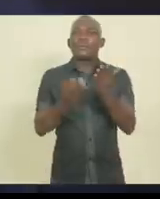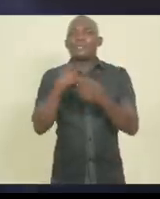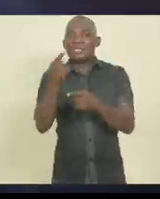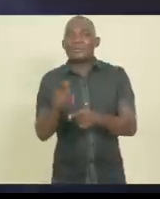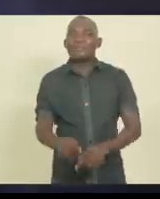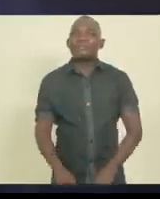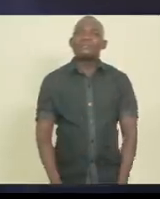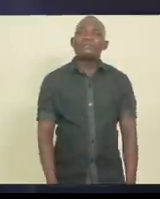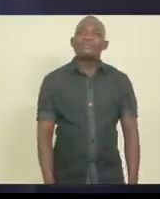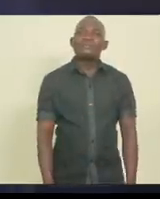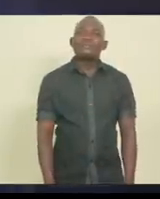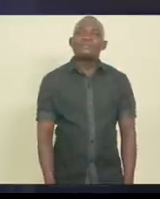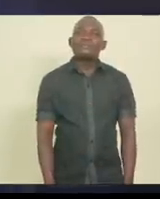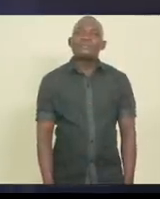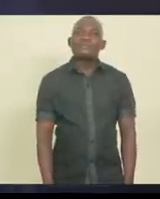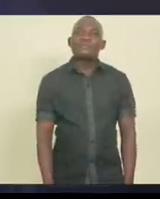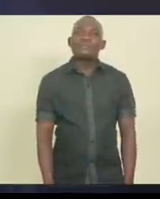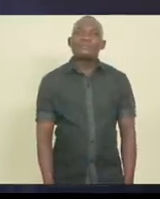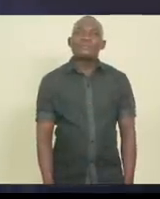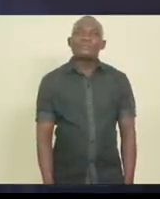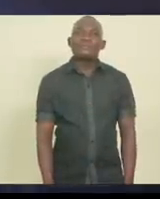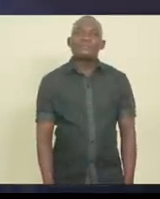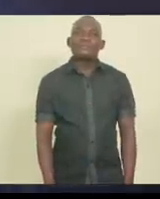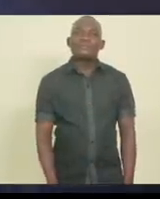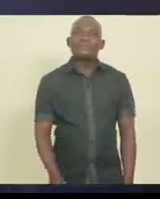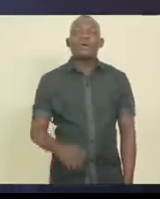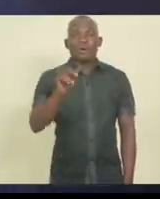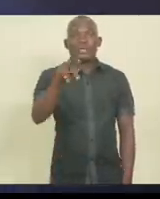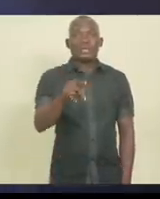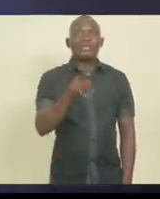Sorry. I just want to ask him a few questions.